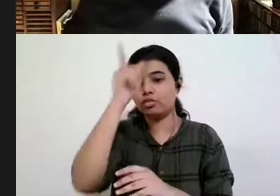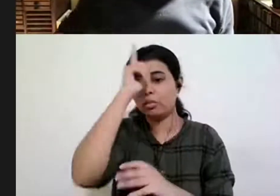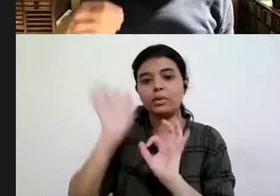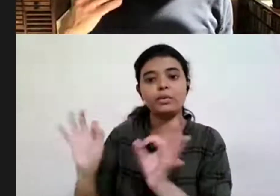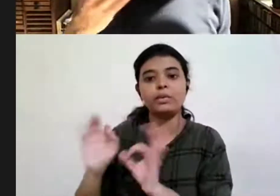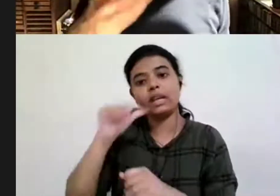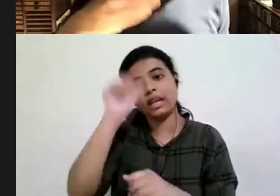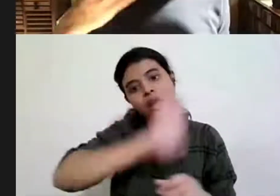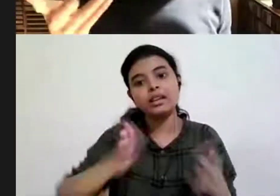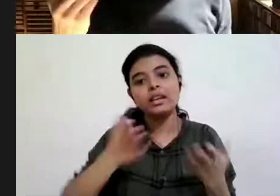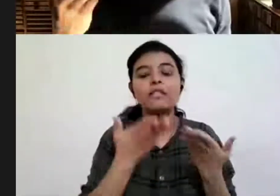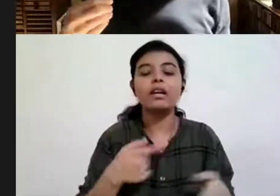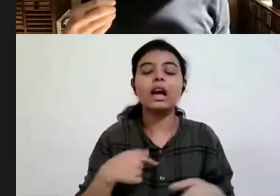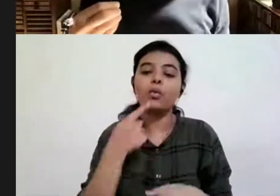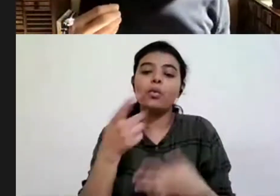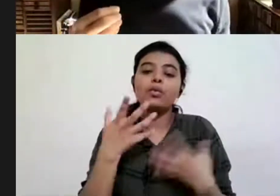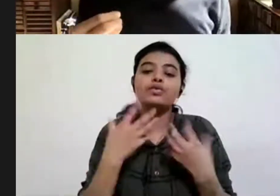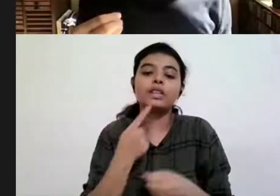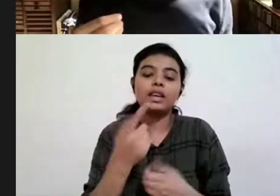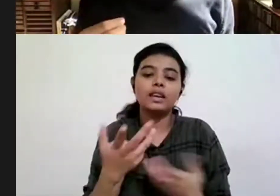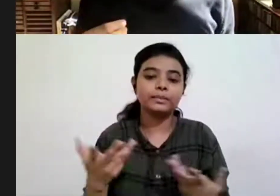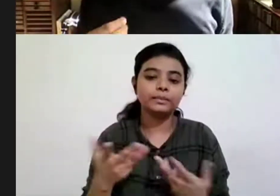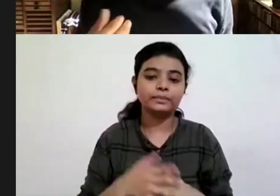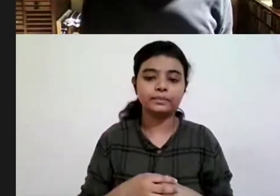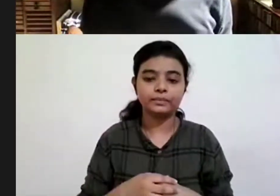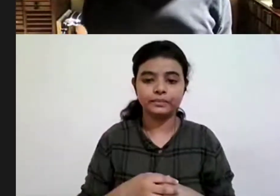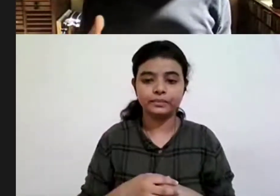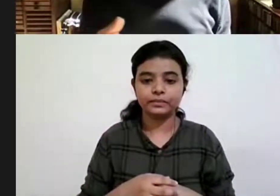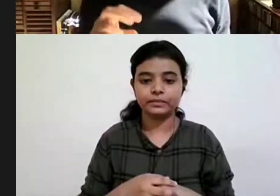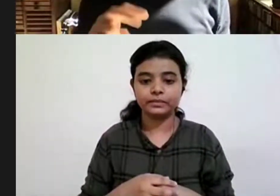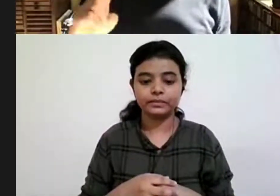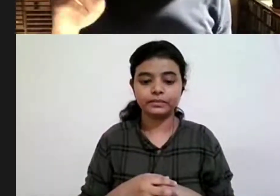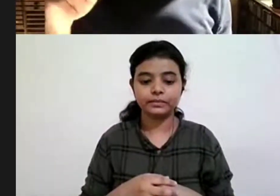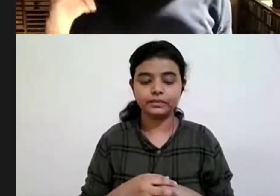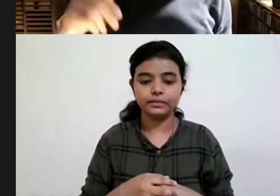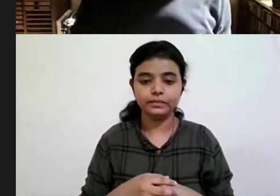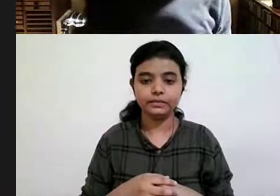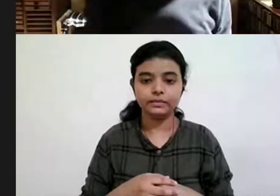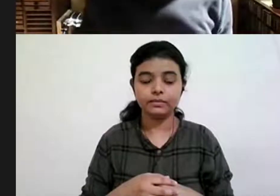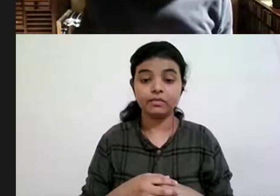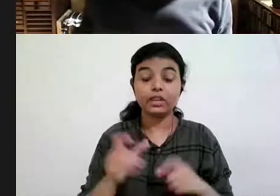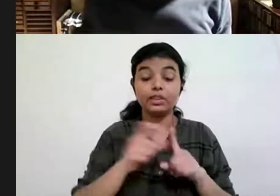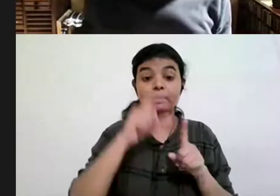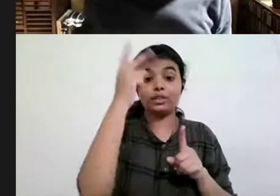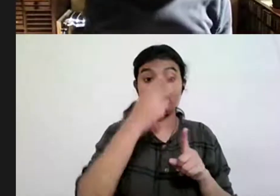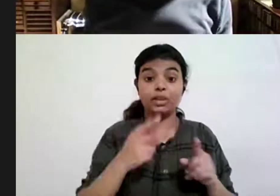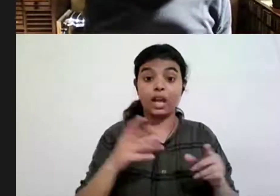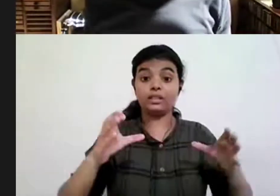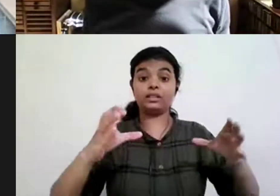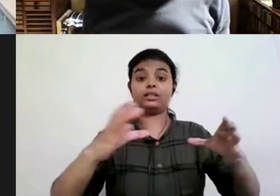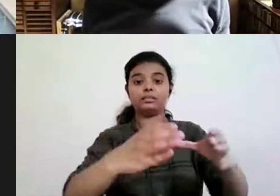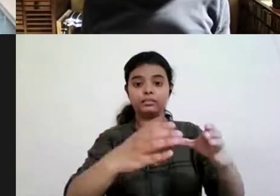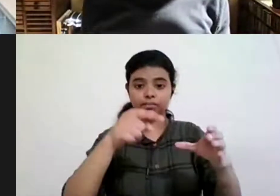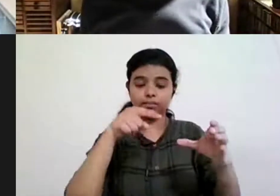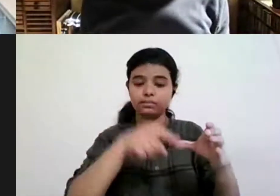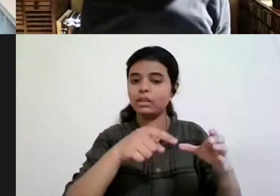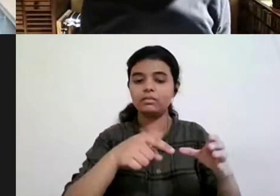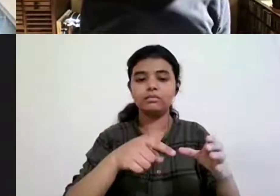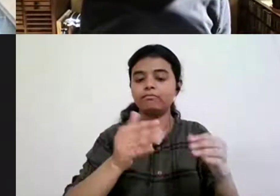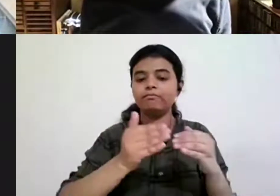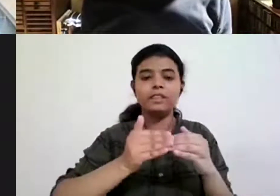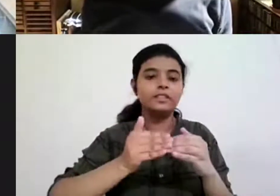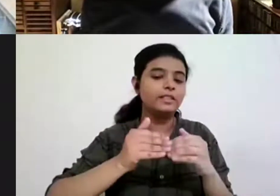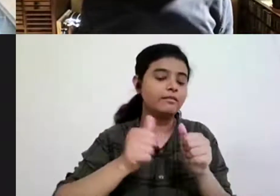Like what I want to say with this is that the world of like the designers world is still far too